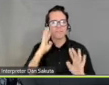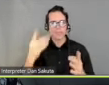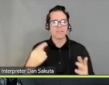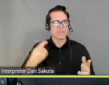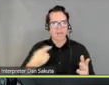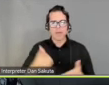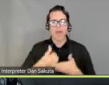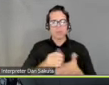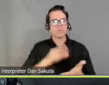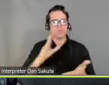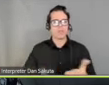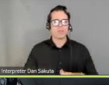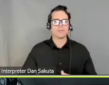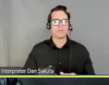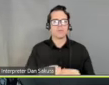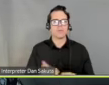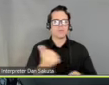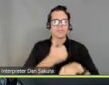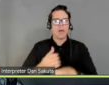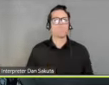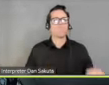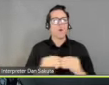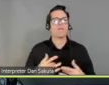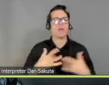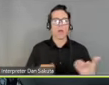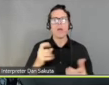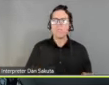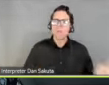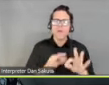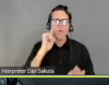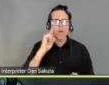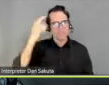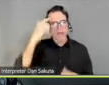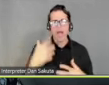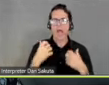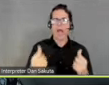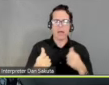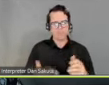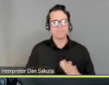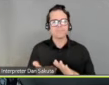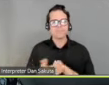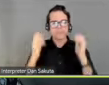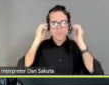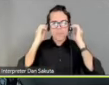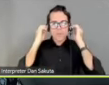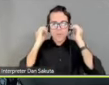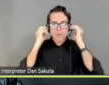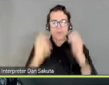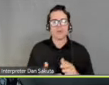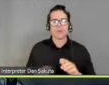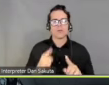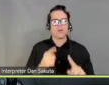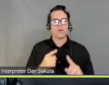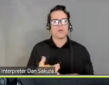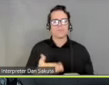more events because we know they need it for their mental health. And we're hoping that if we work with them to do the events safely, it'll